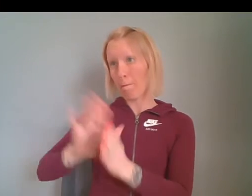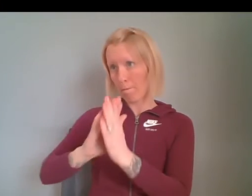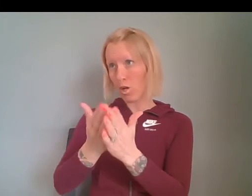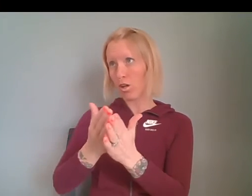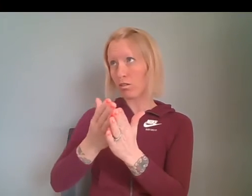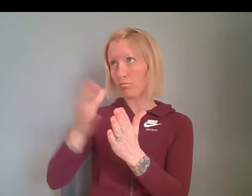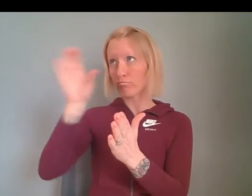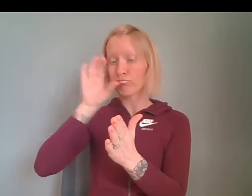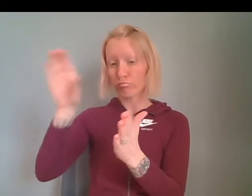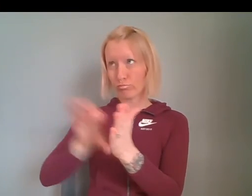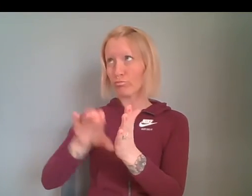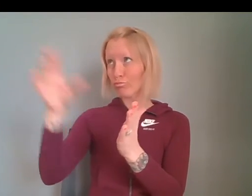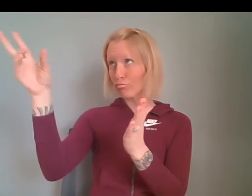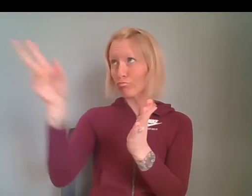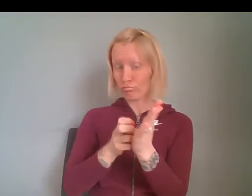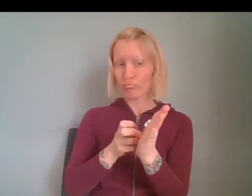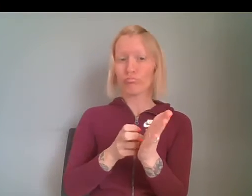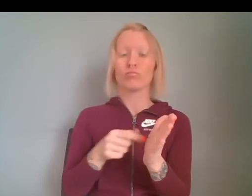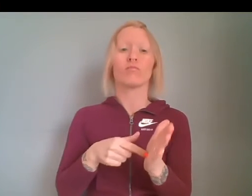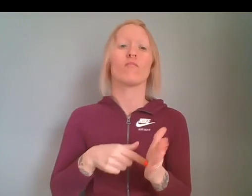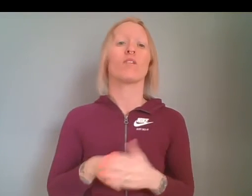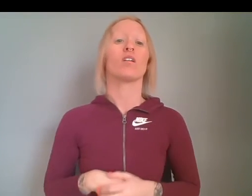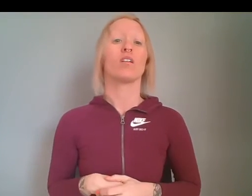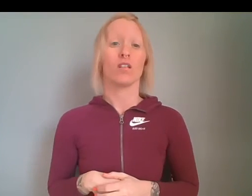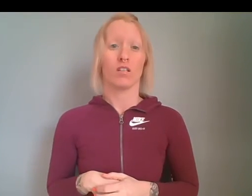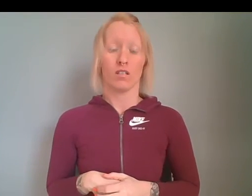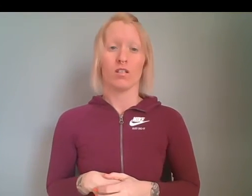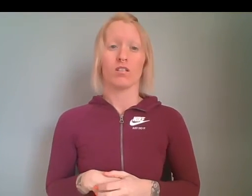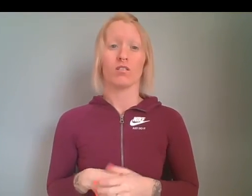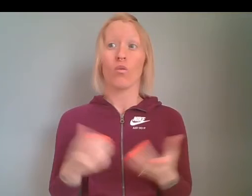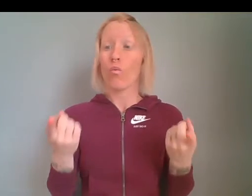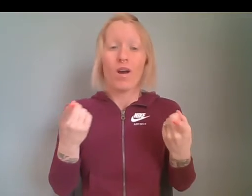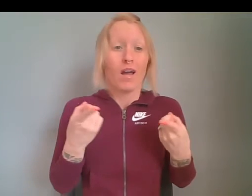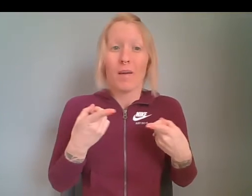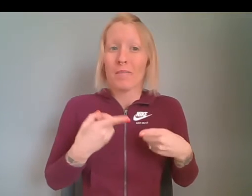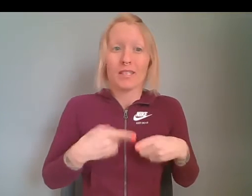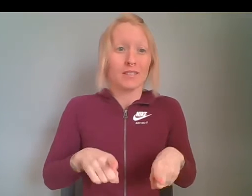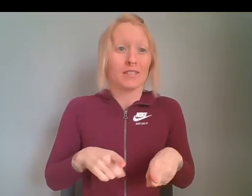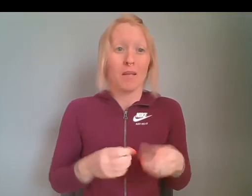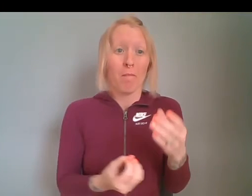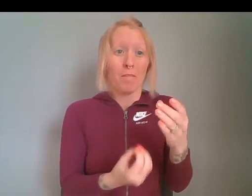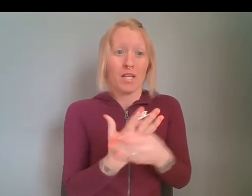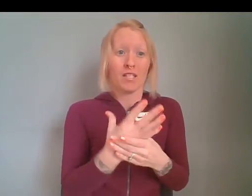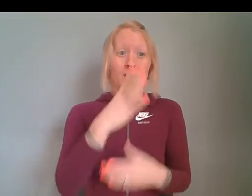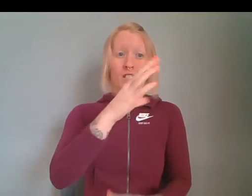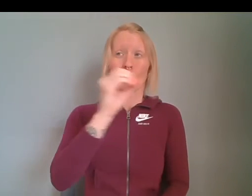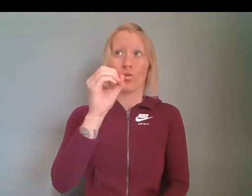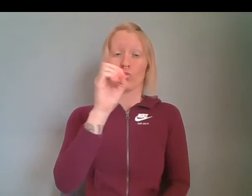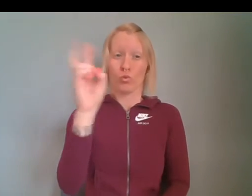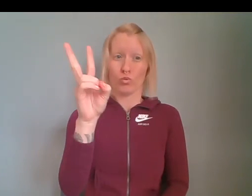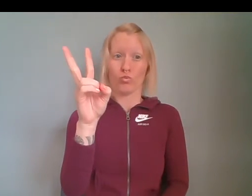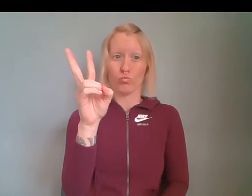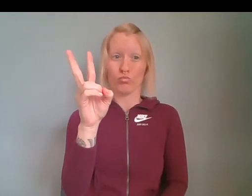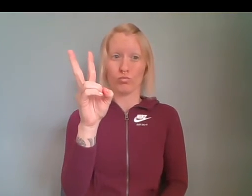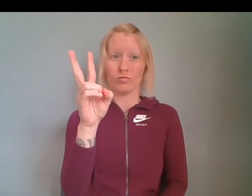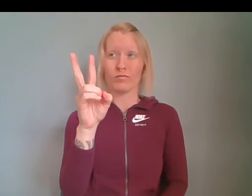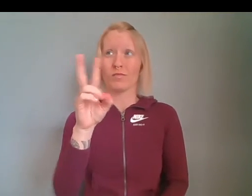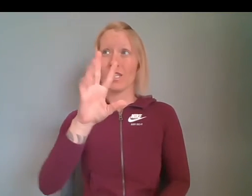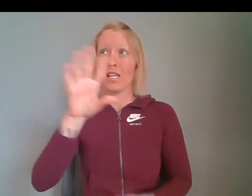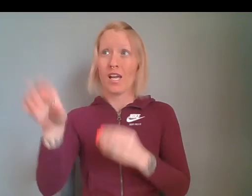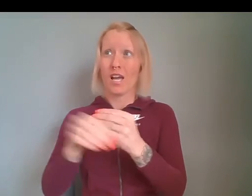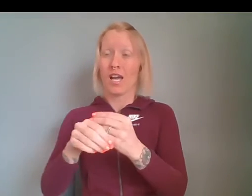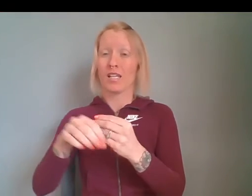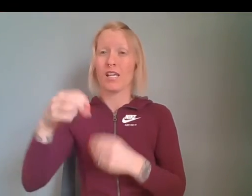happens. A plant takes in CO2 from the air. It takes in H2O through its roots. If there's light